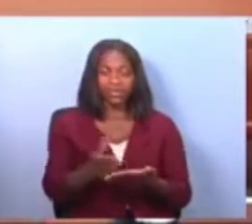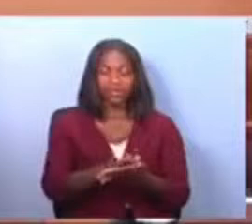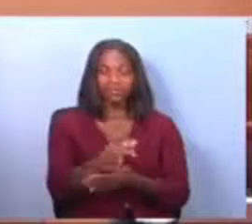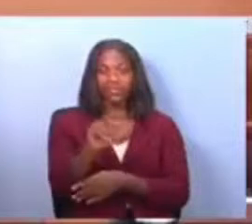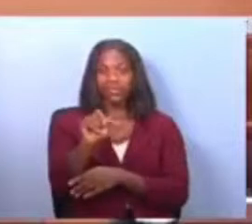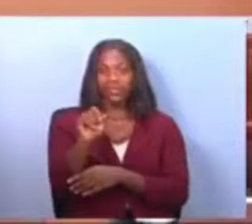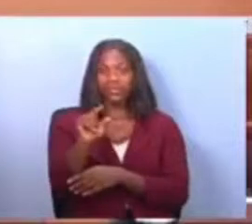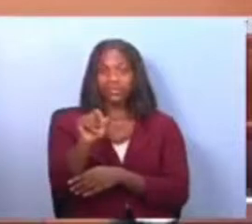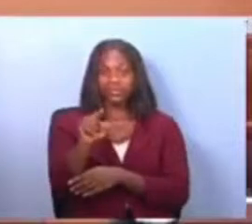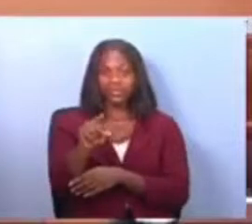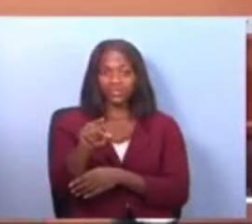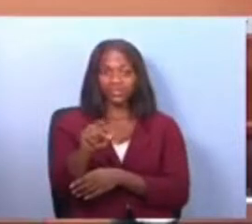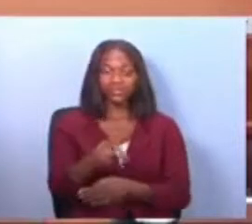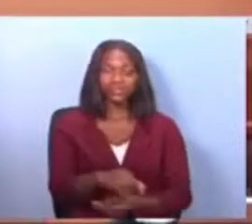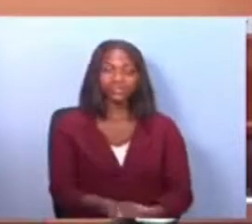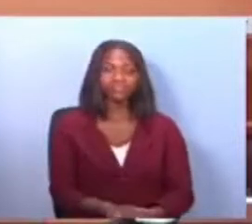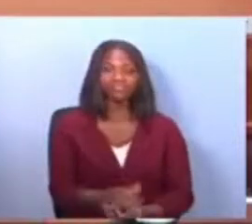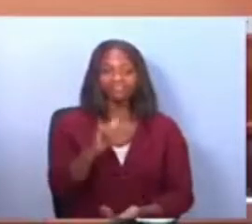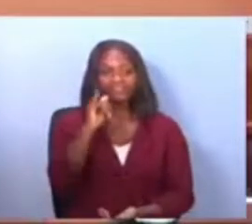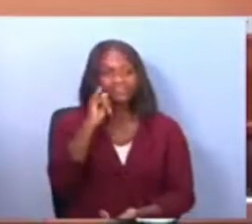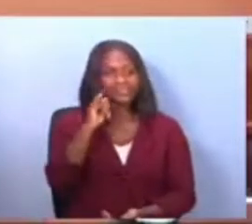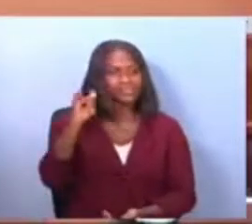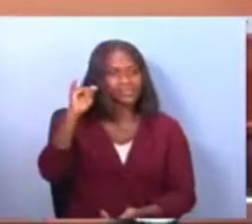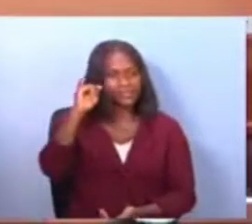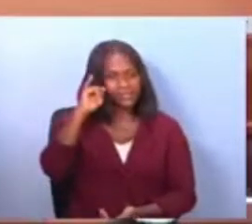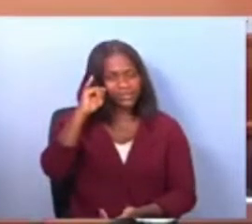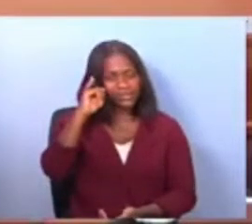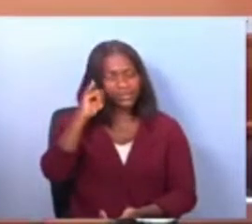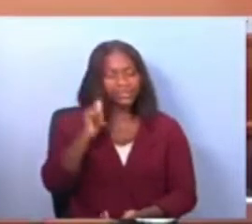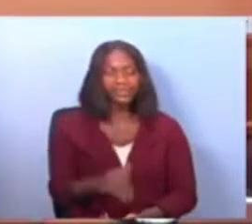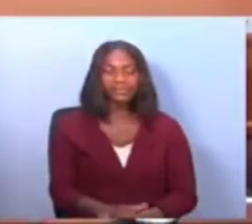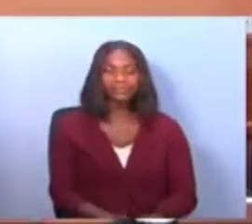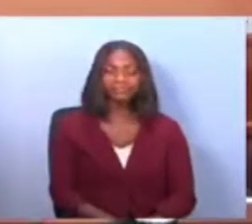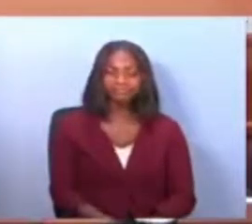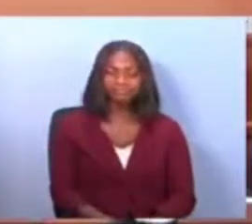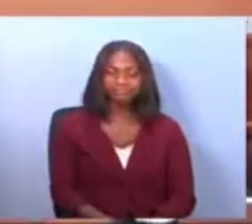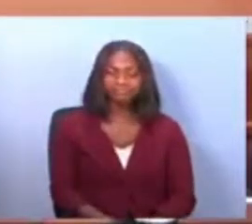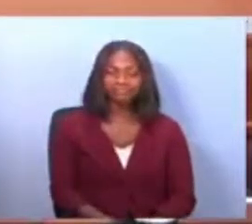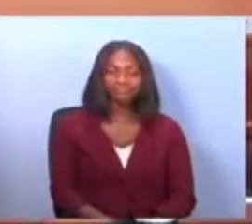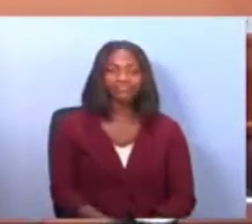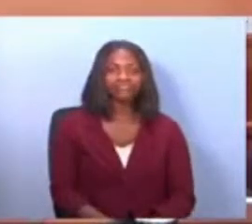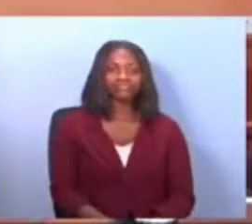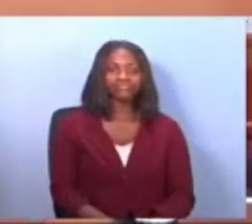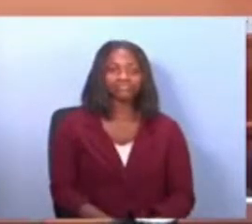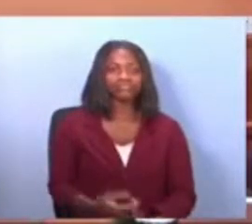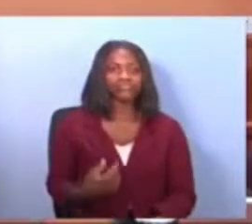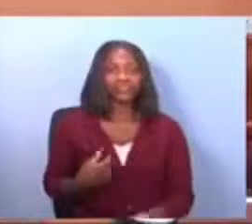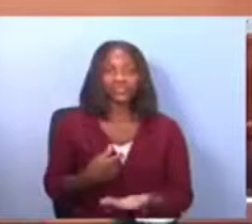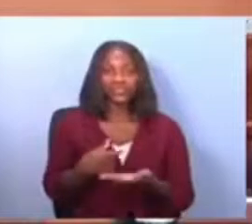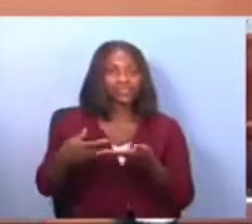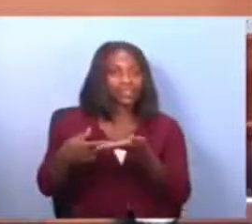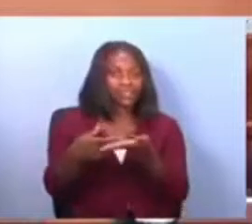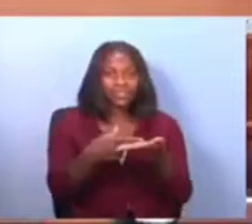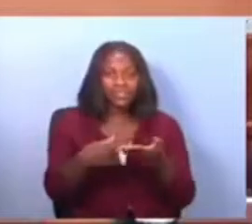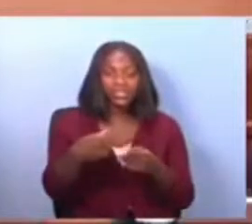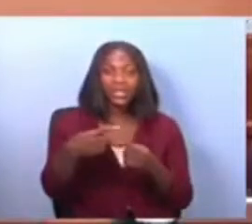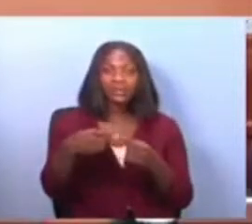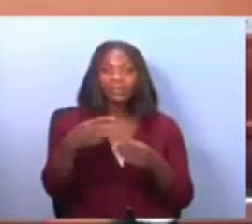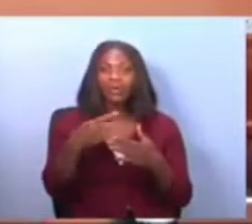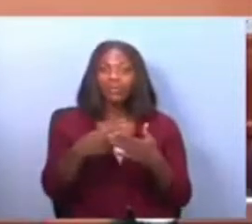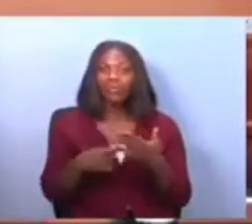attention. I think yesterday, at length, we spoke about titles